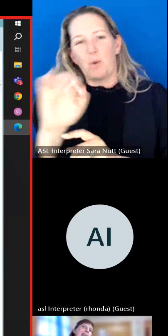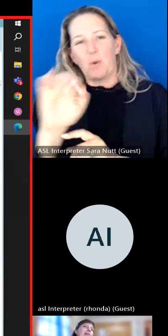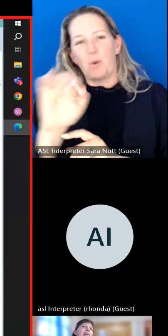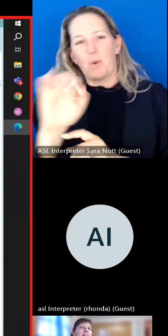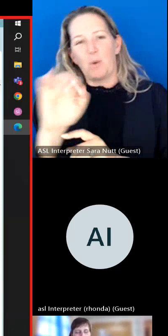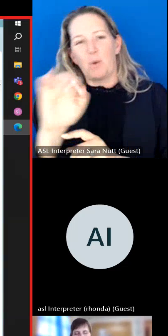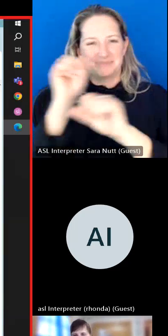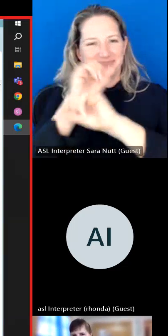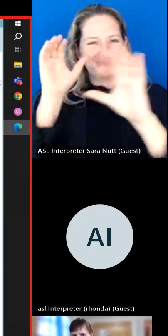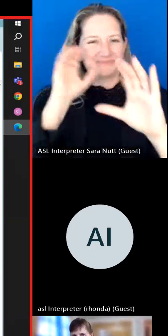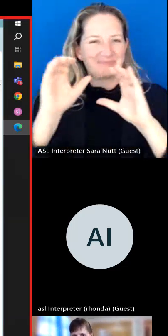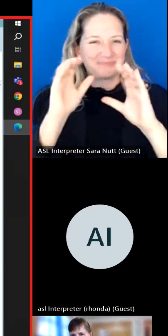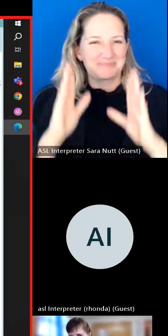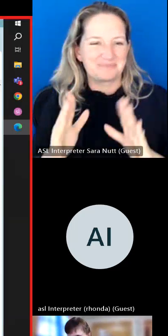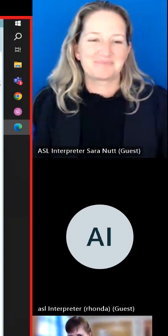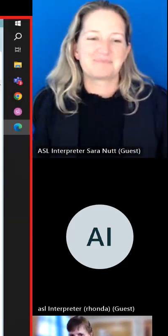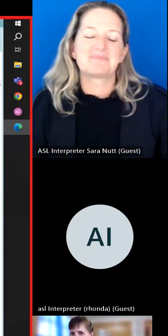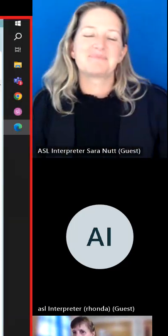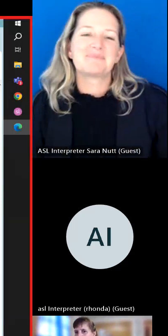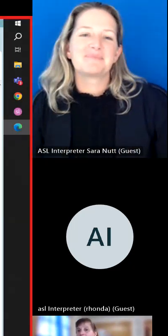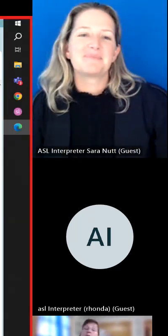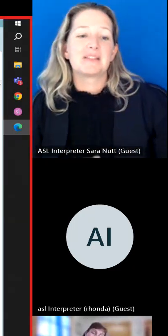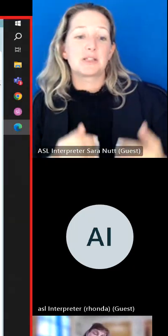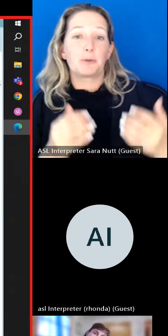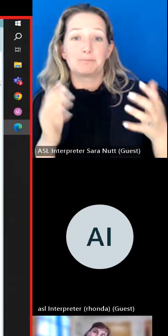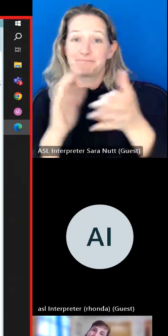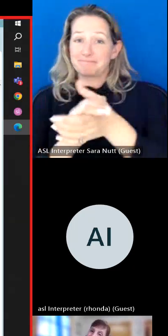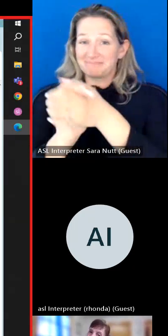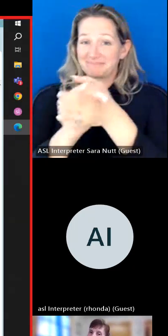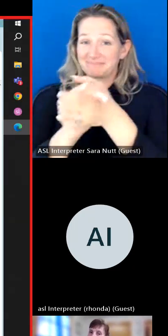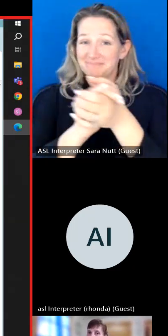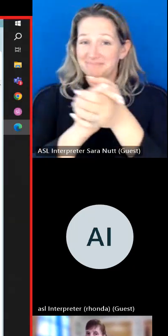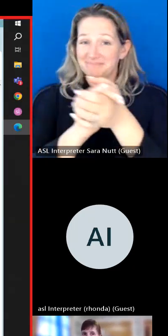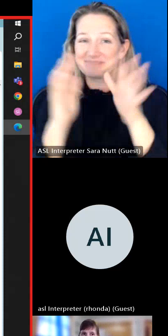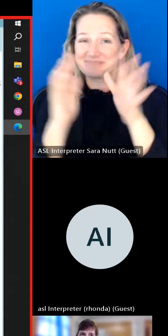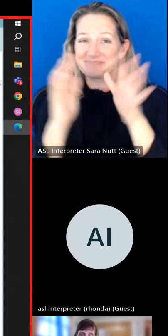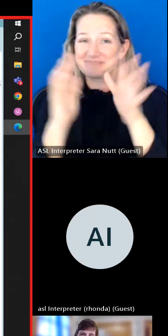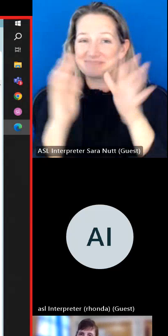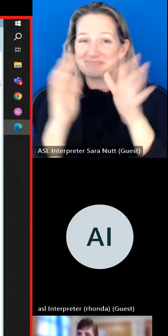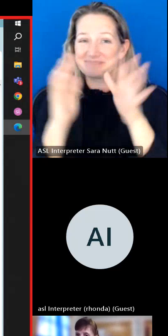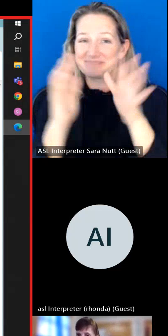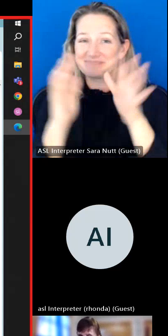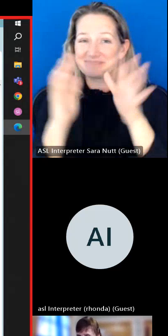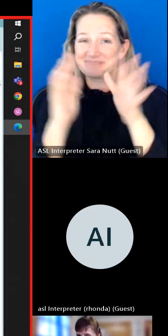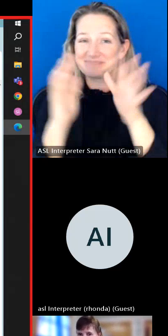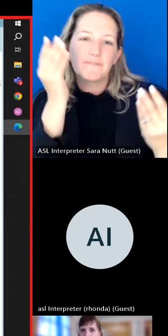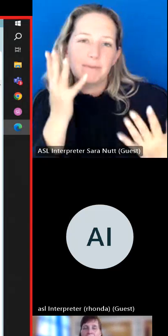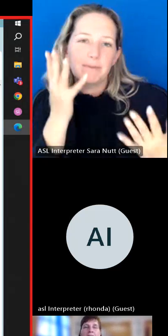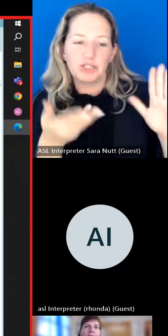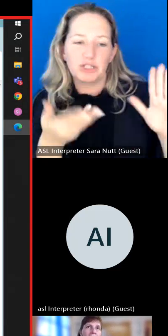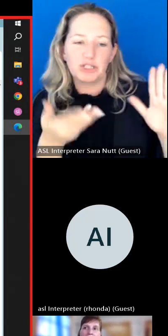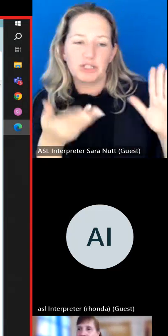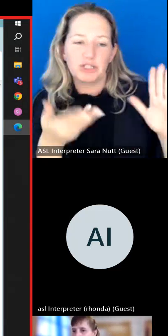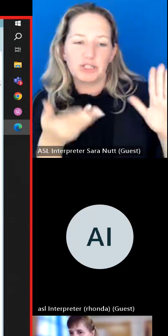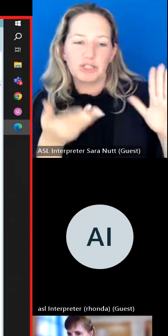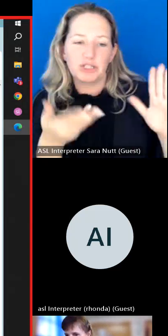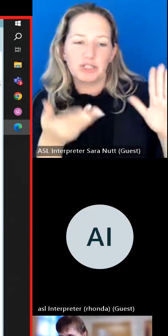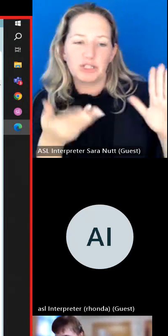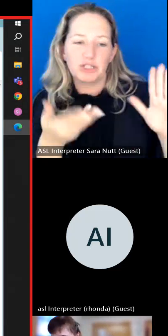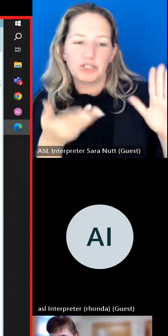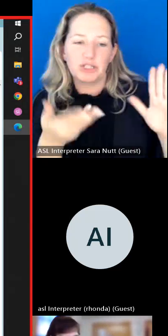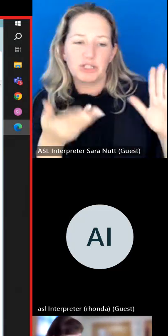So here is my contact information. I would be delighted if you contacted me if you have questions.